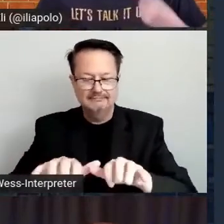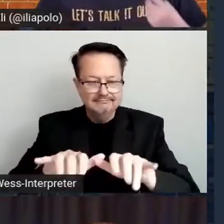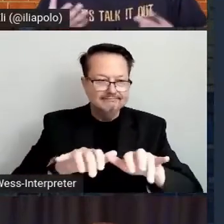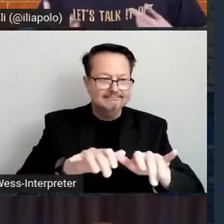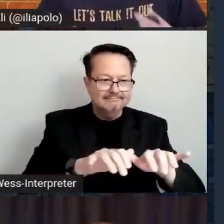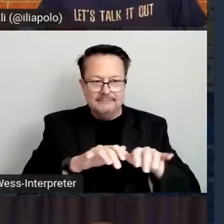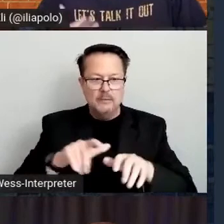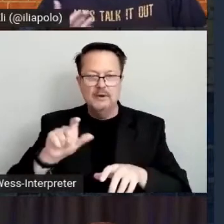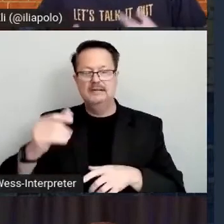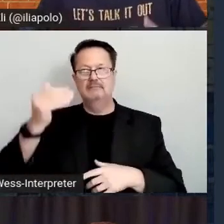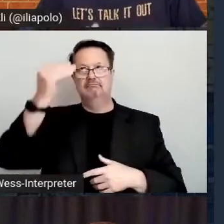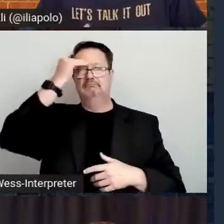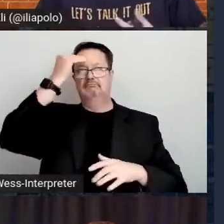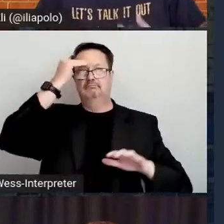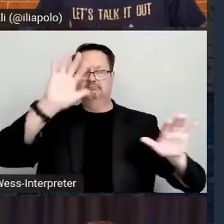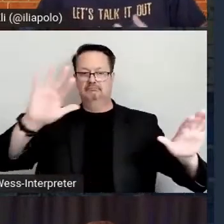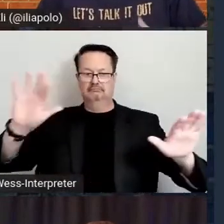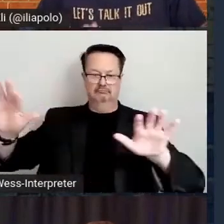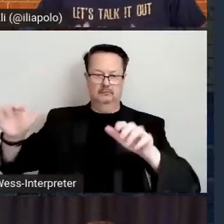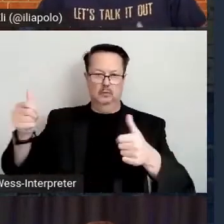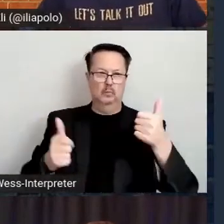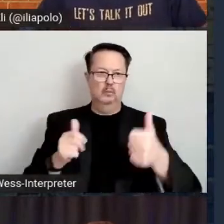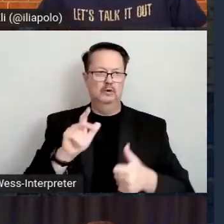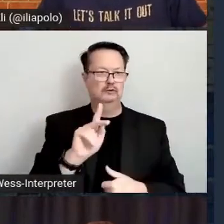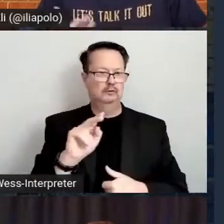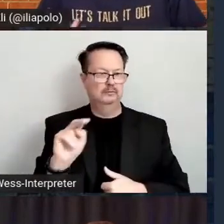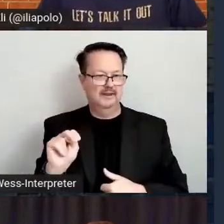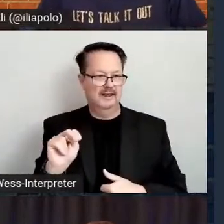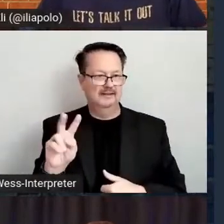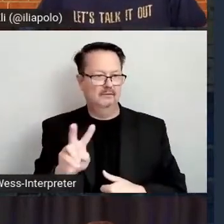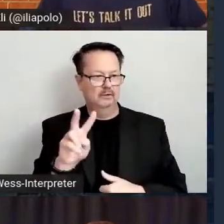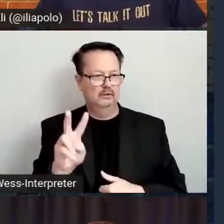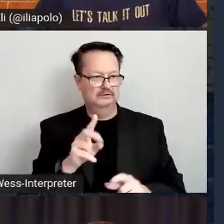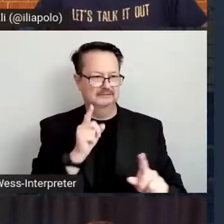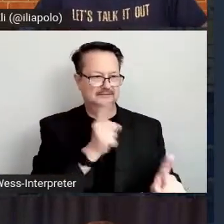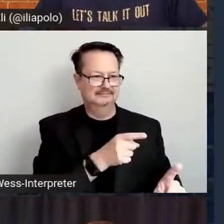be aware of which Kubernetes version we're targeting.